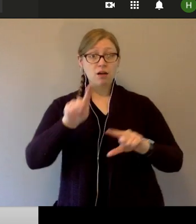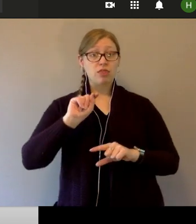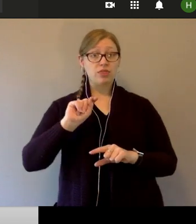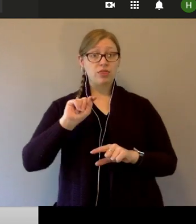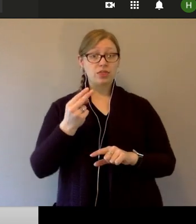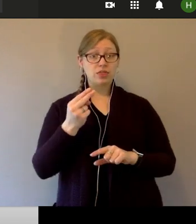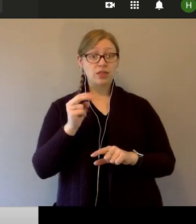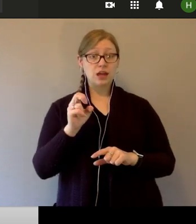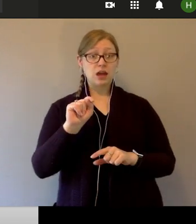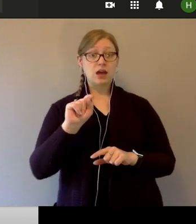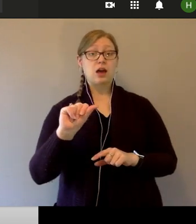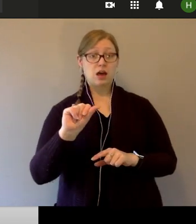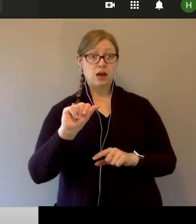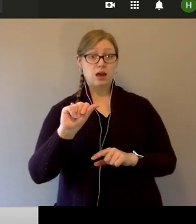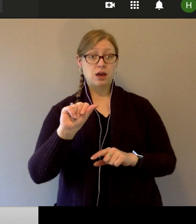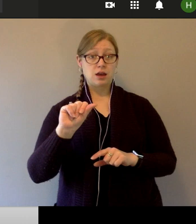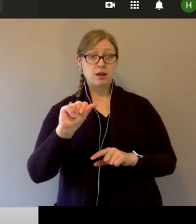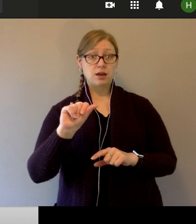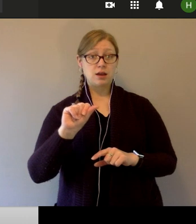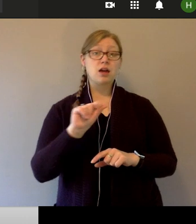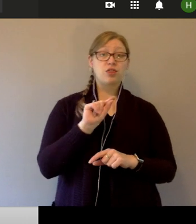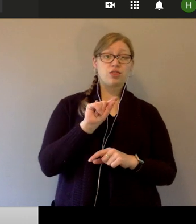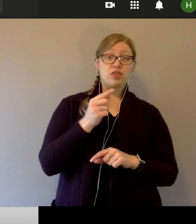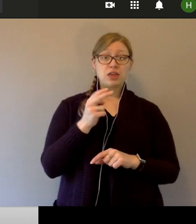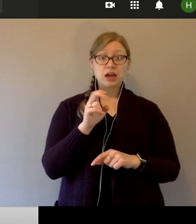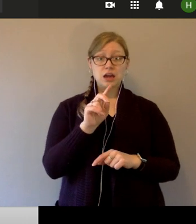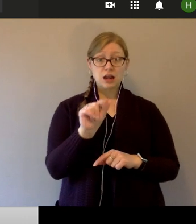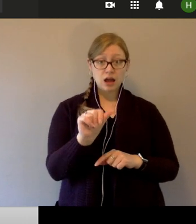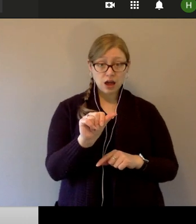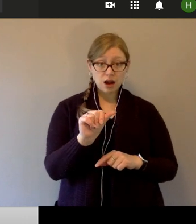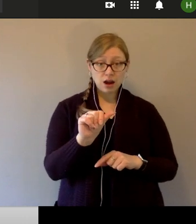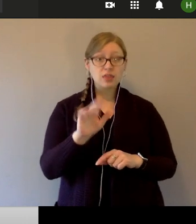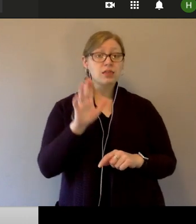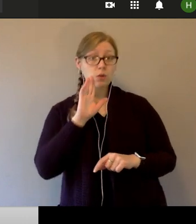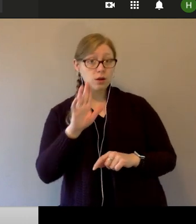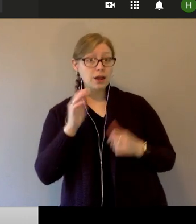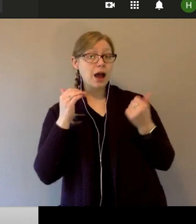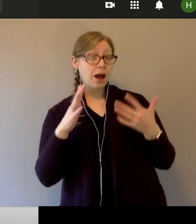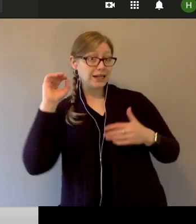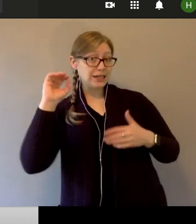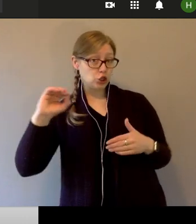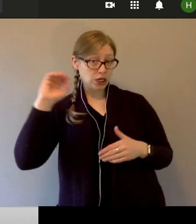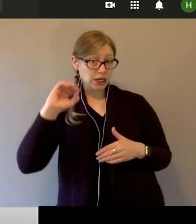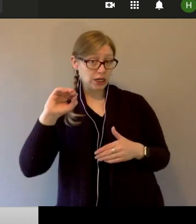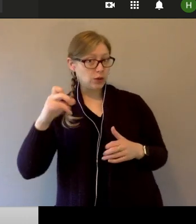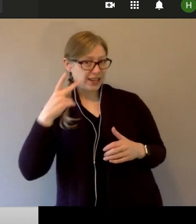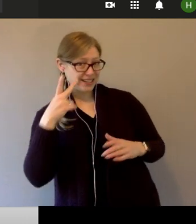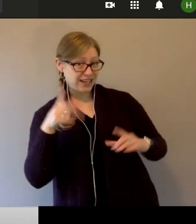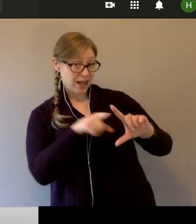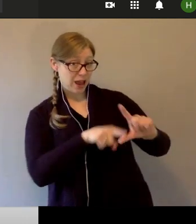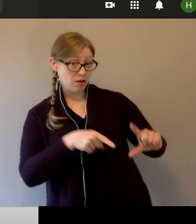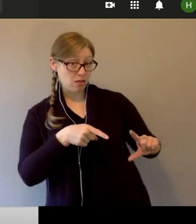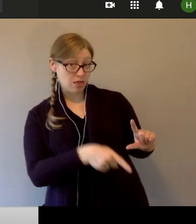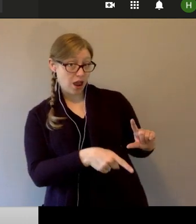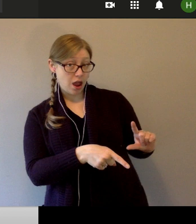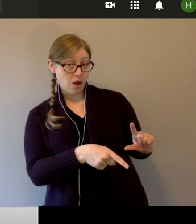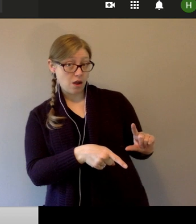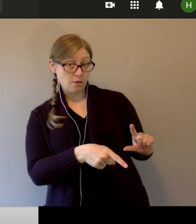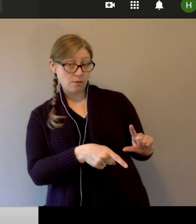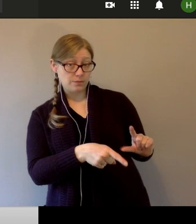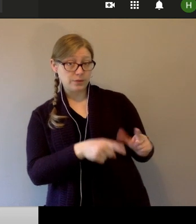and then they give theta is the degrees. You can see it down here in the triangle, and we have 0, 10, 20, so this would be